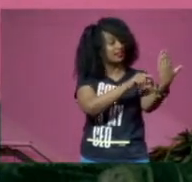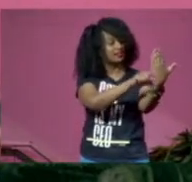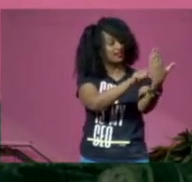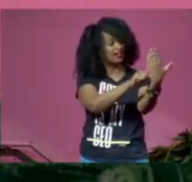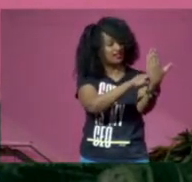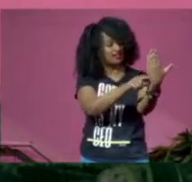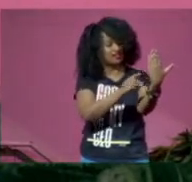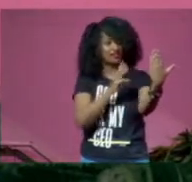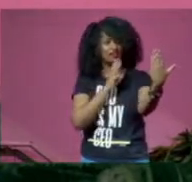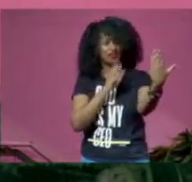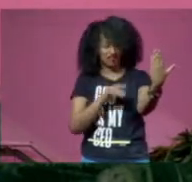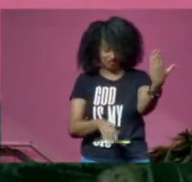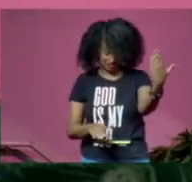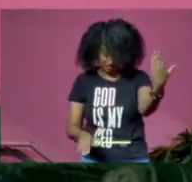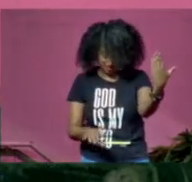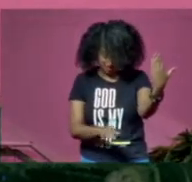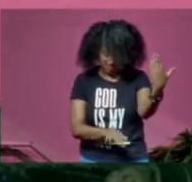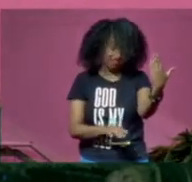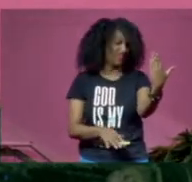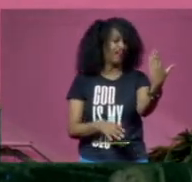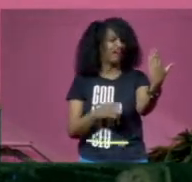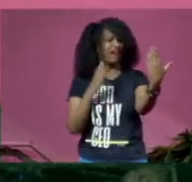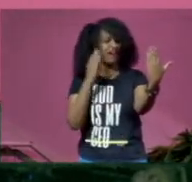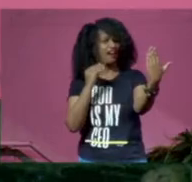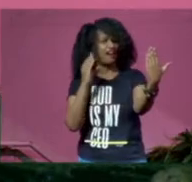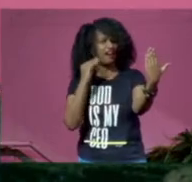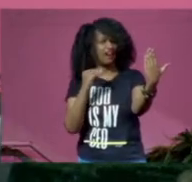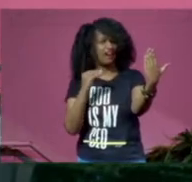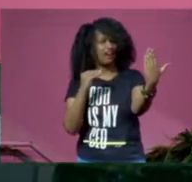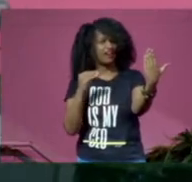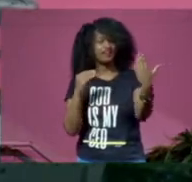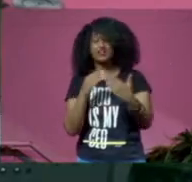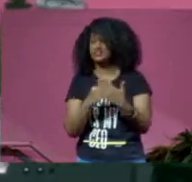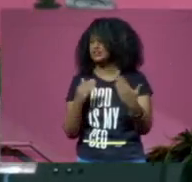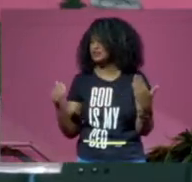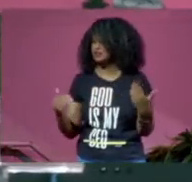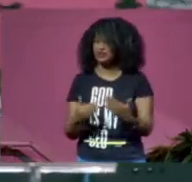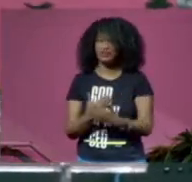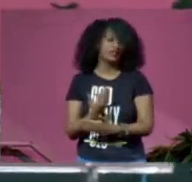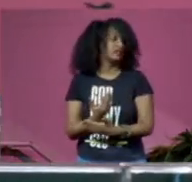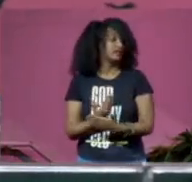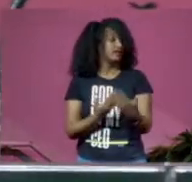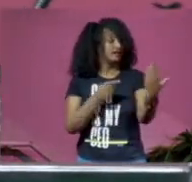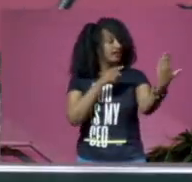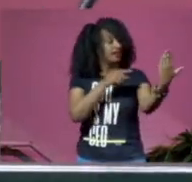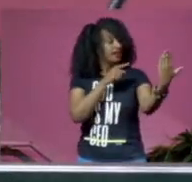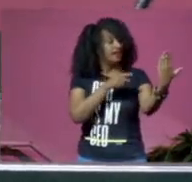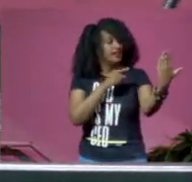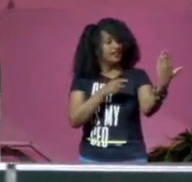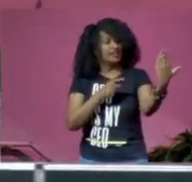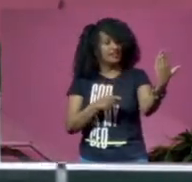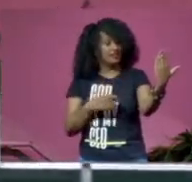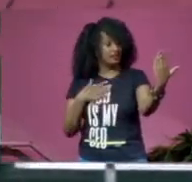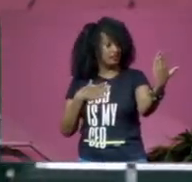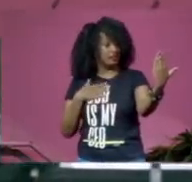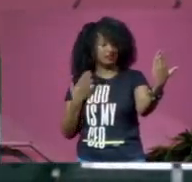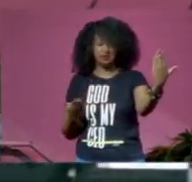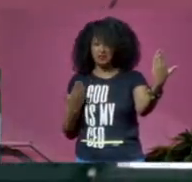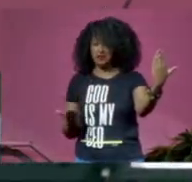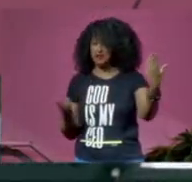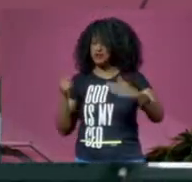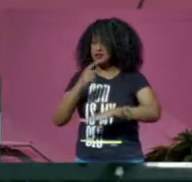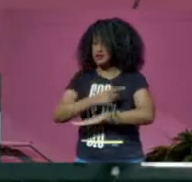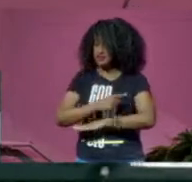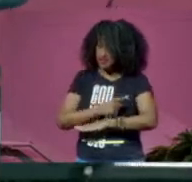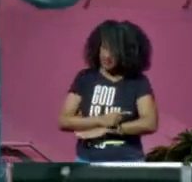water because they're attempting to and anticipating a day where they won't be, where they will indeed be in complete right charge of their